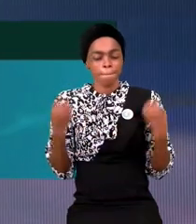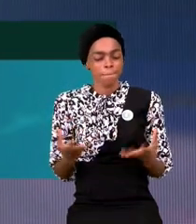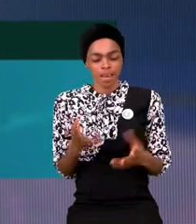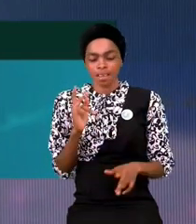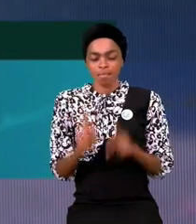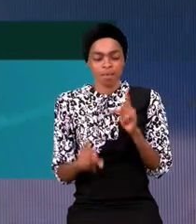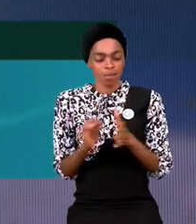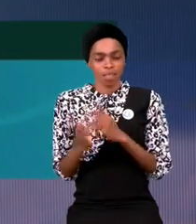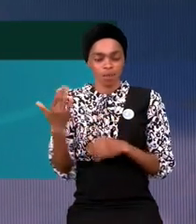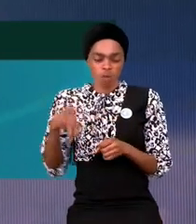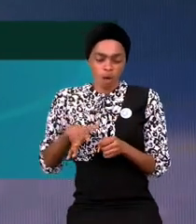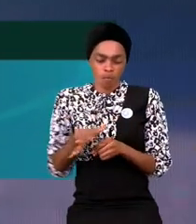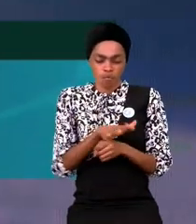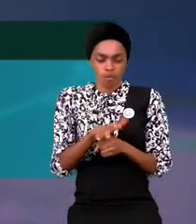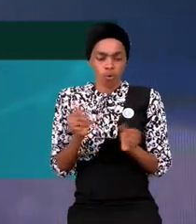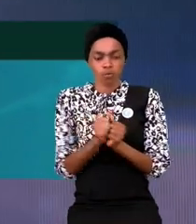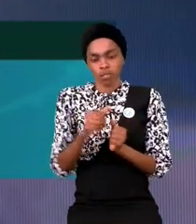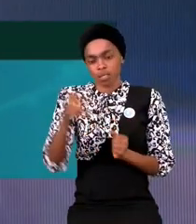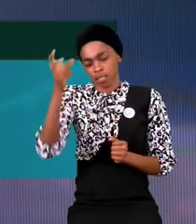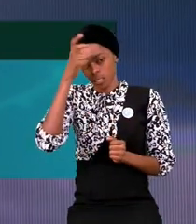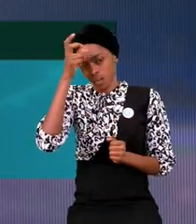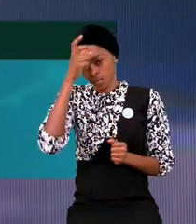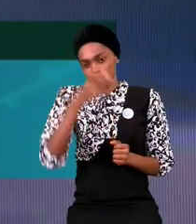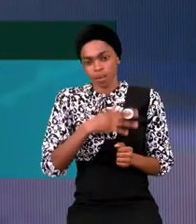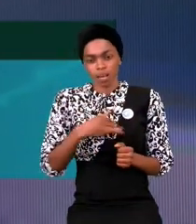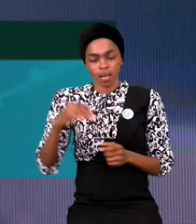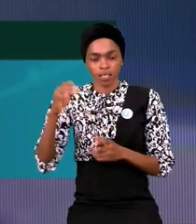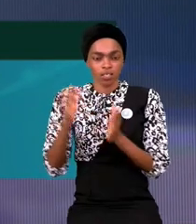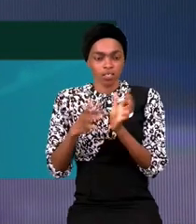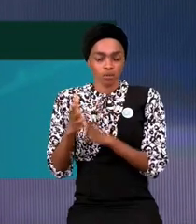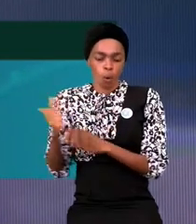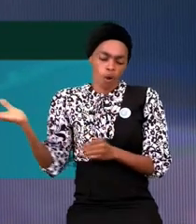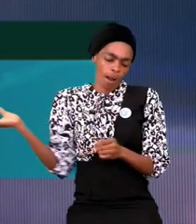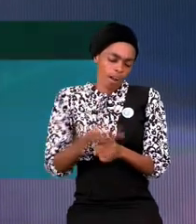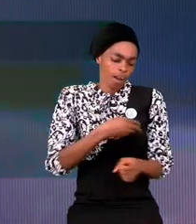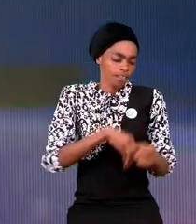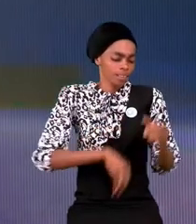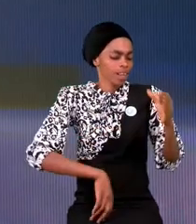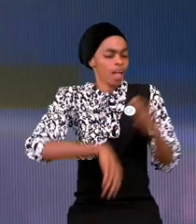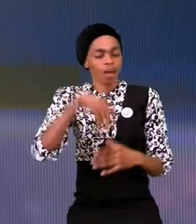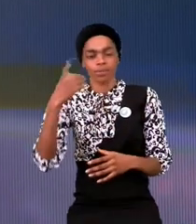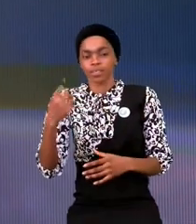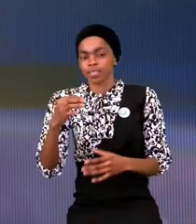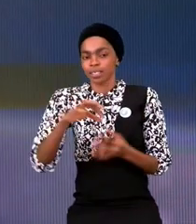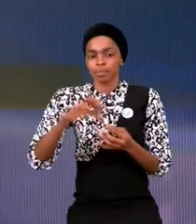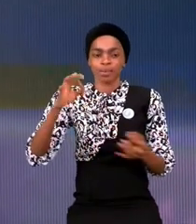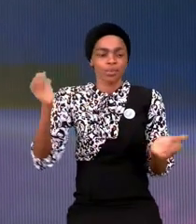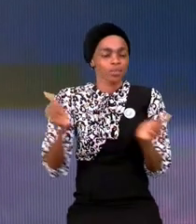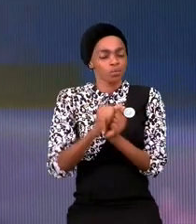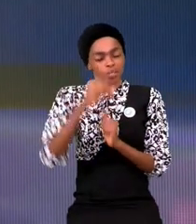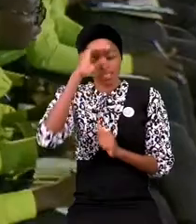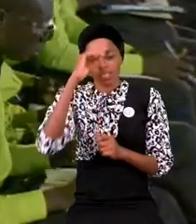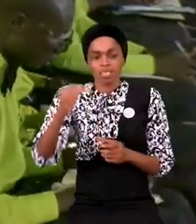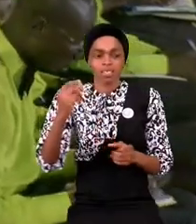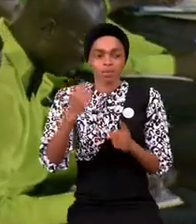cast out the spirits with his word and healed all. How many did he